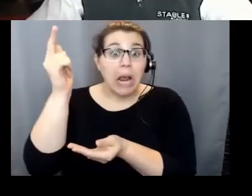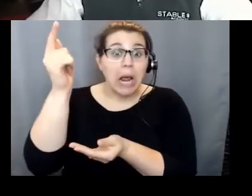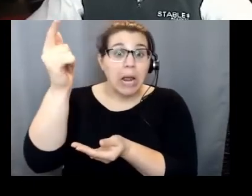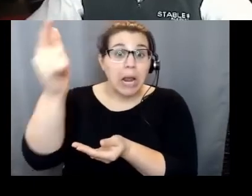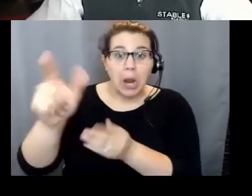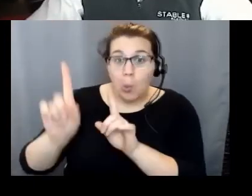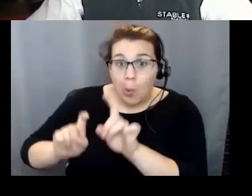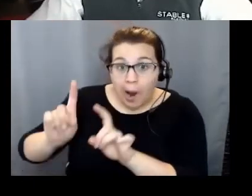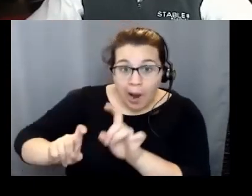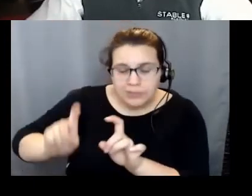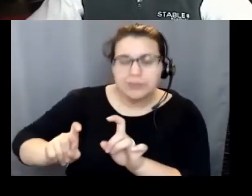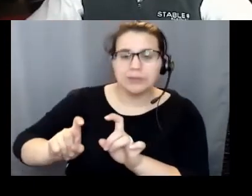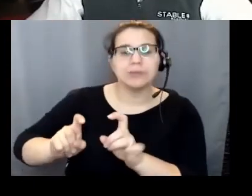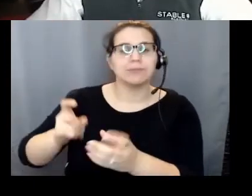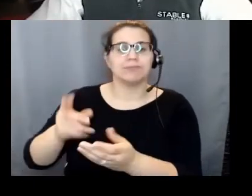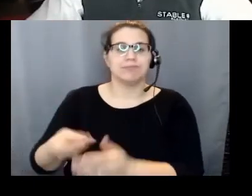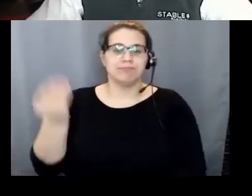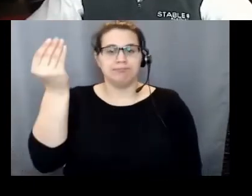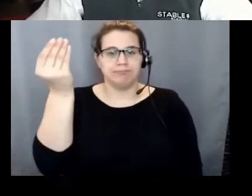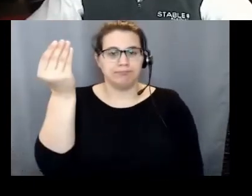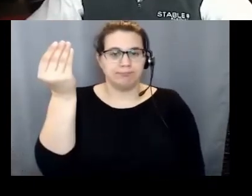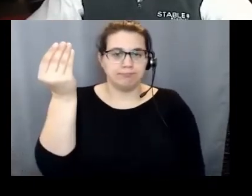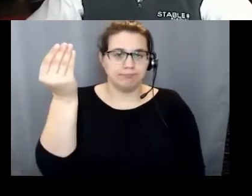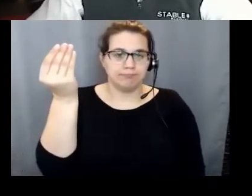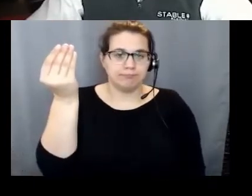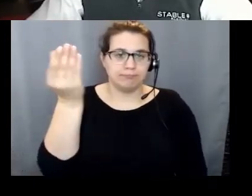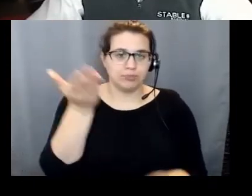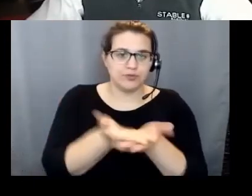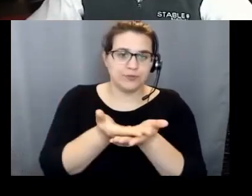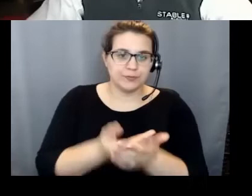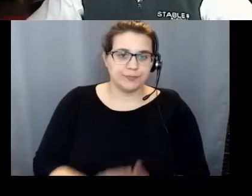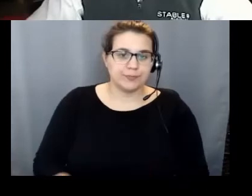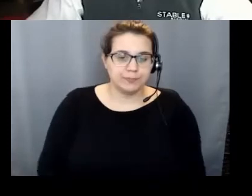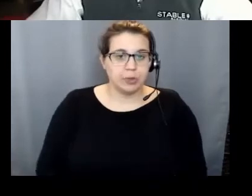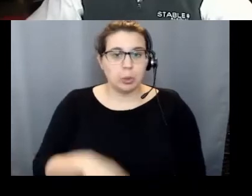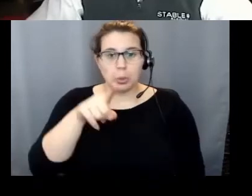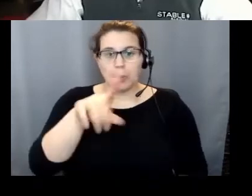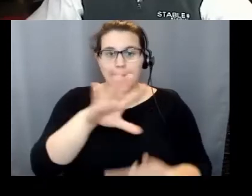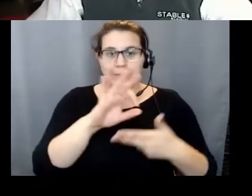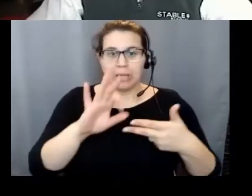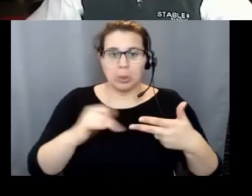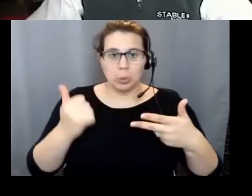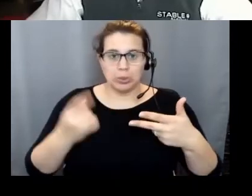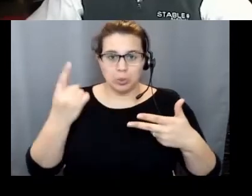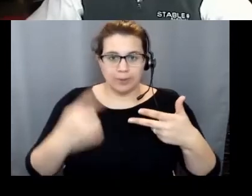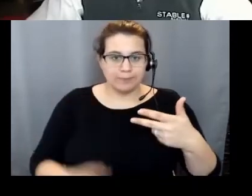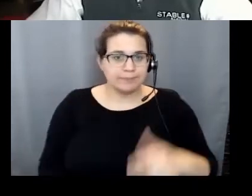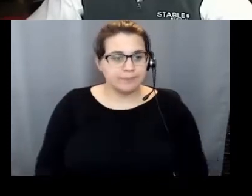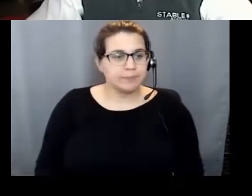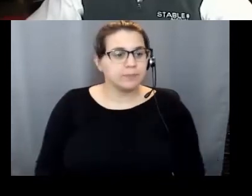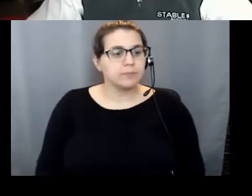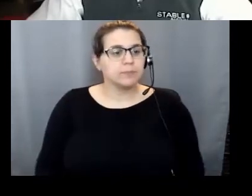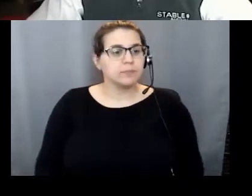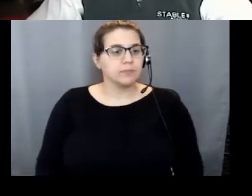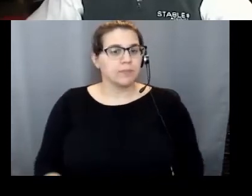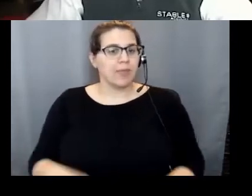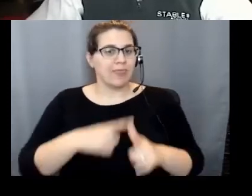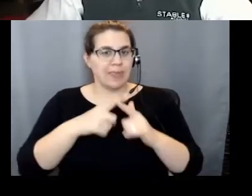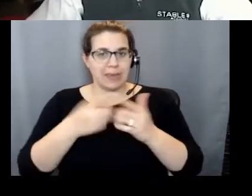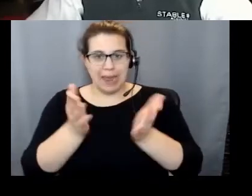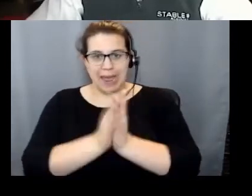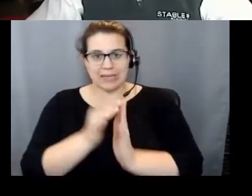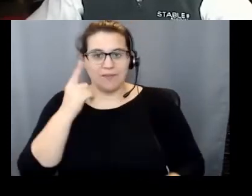it. So you'll need to select one of those particular 3 categories. Then we ask for the diagnosis code.